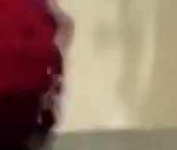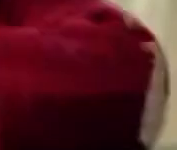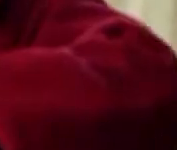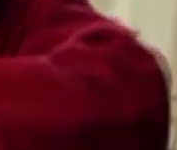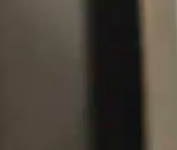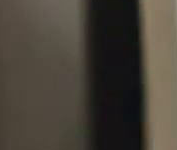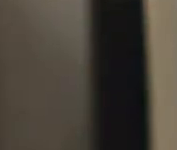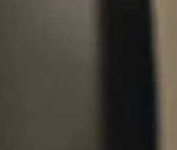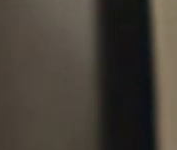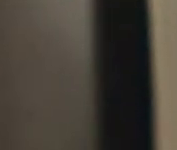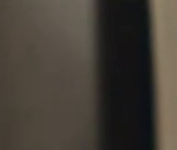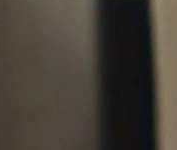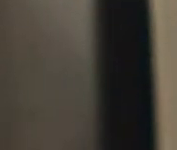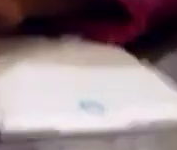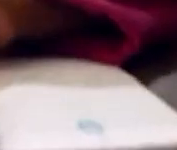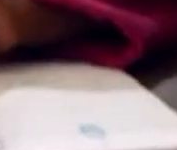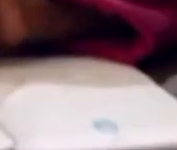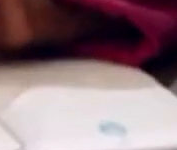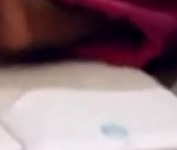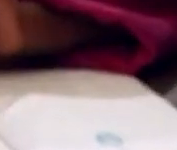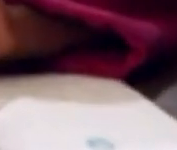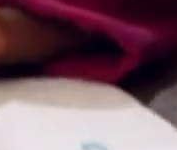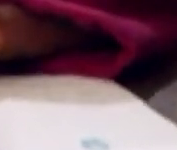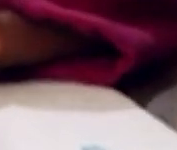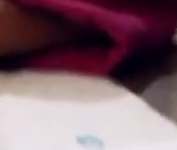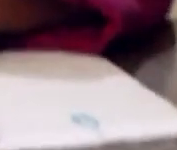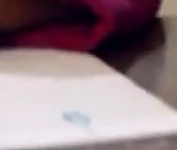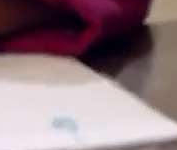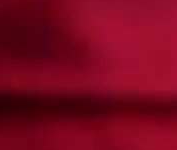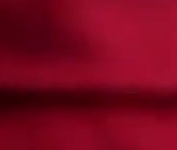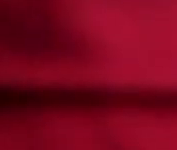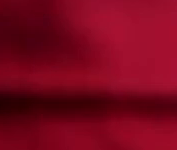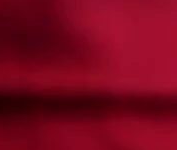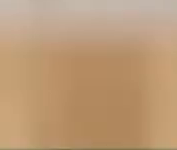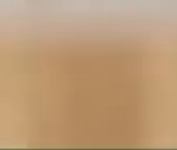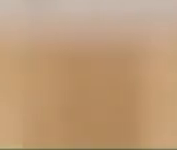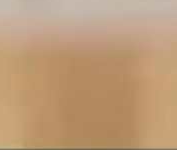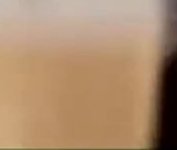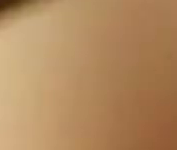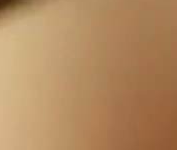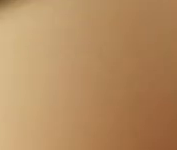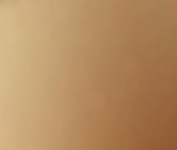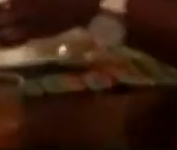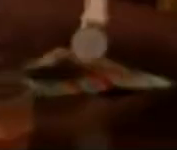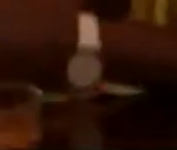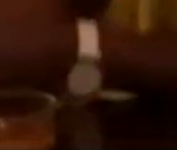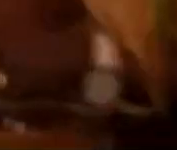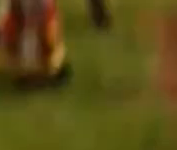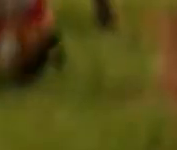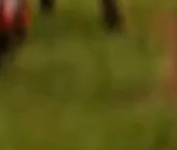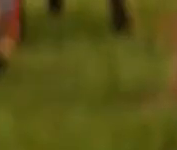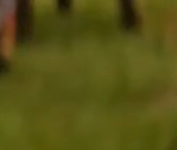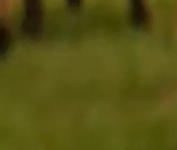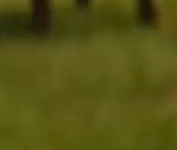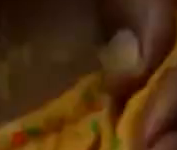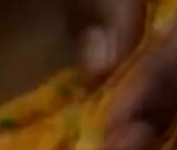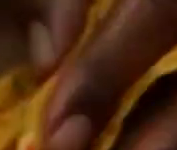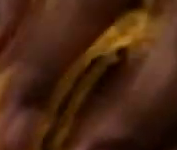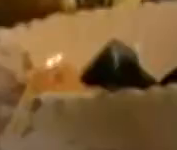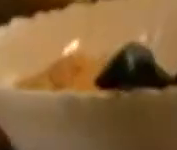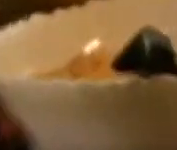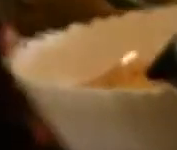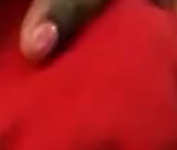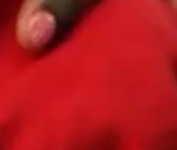A small bonus. Bonus for what? You got us 299 family dinners, 64 kisses on